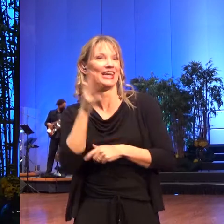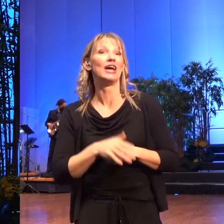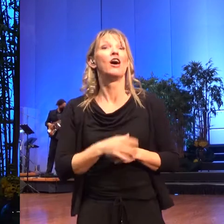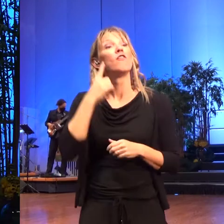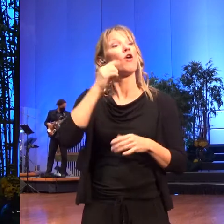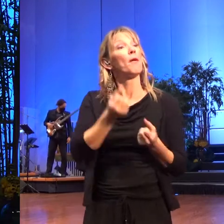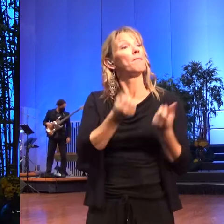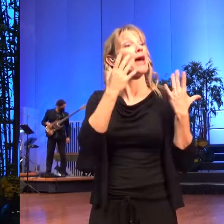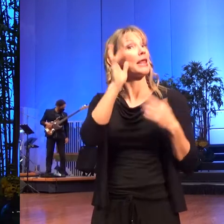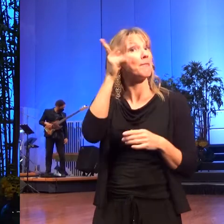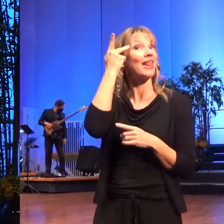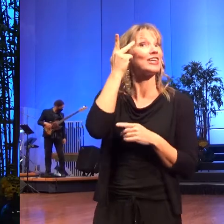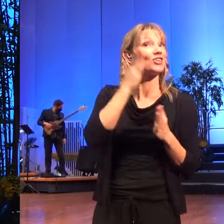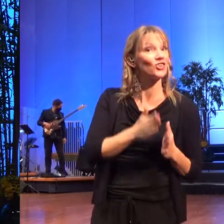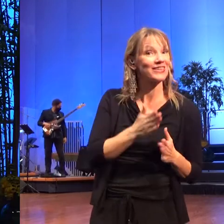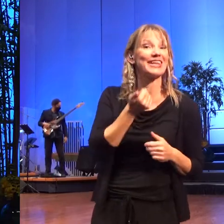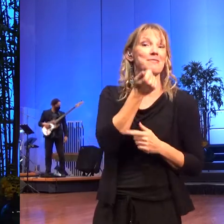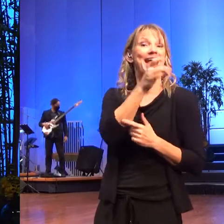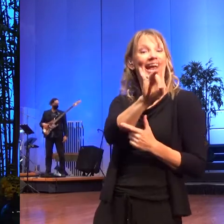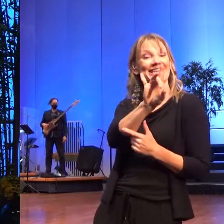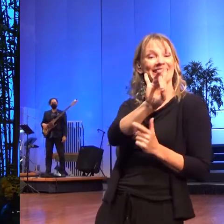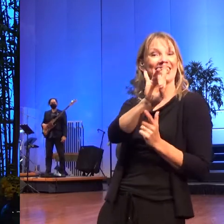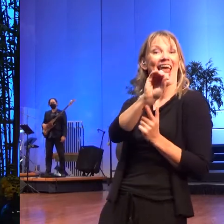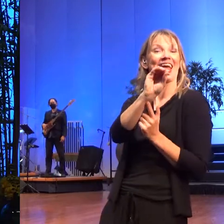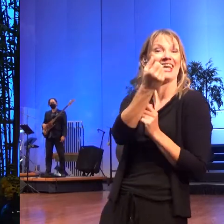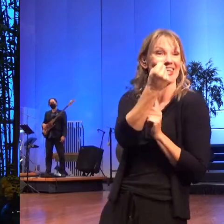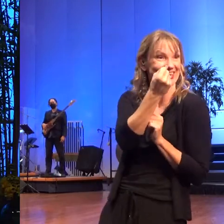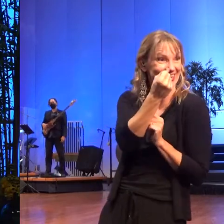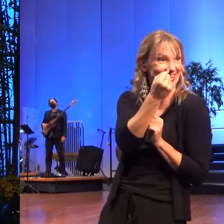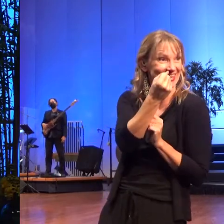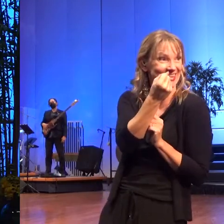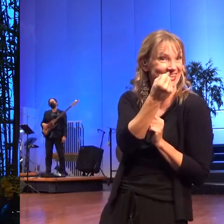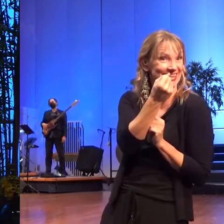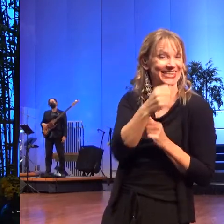And for many of our politicians, it was the 1880s.